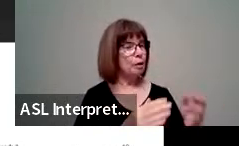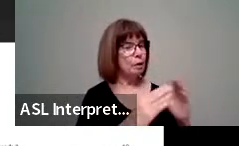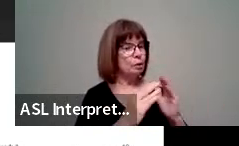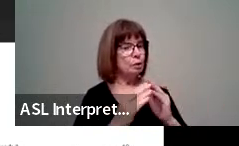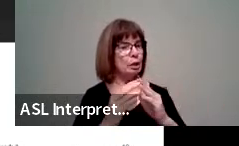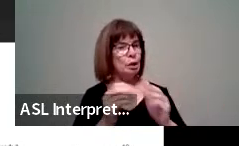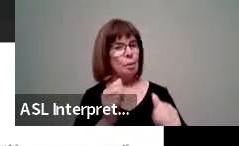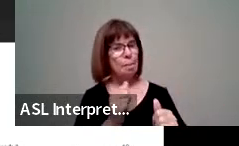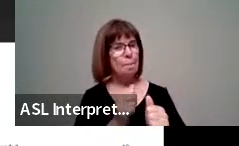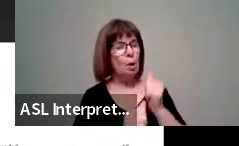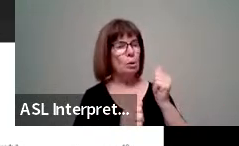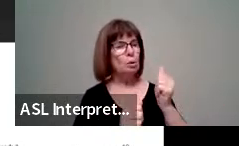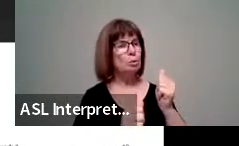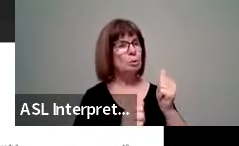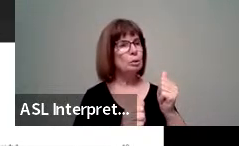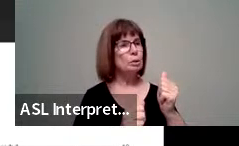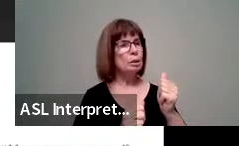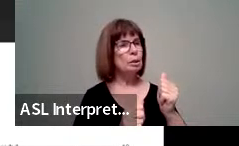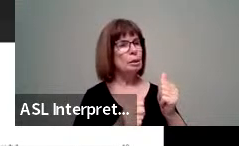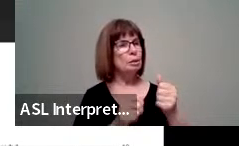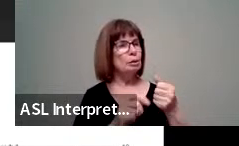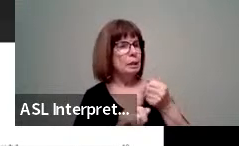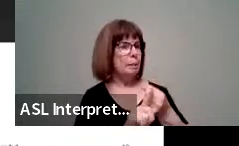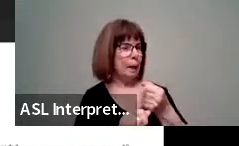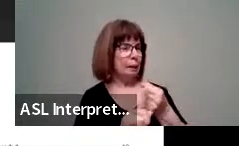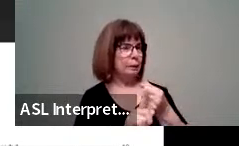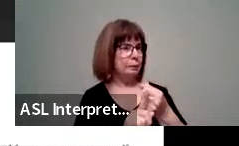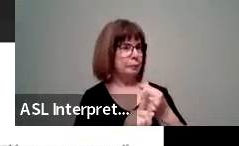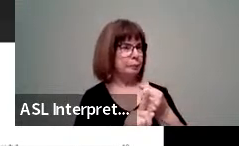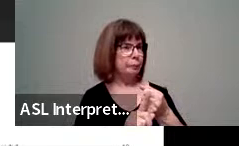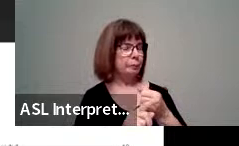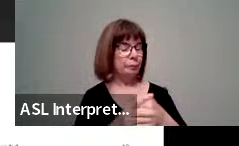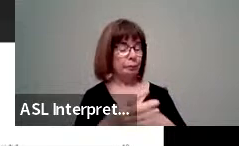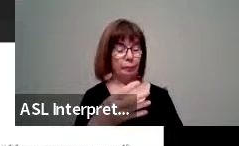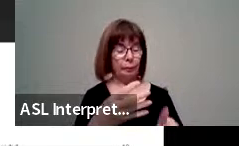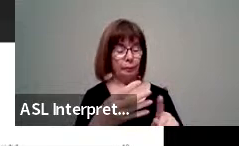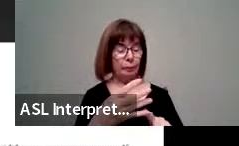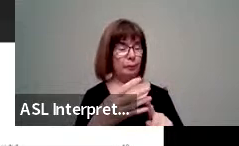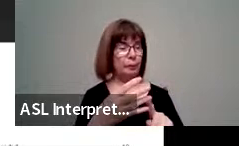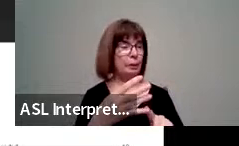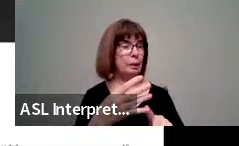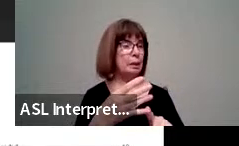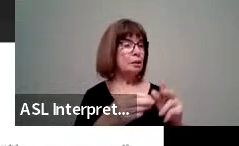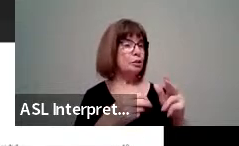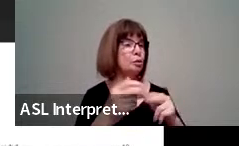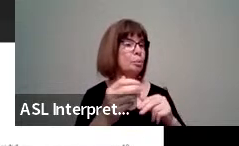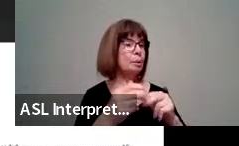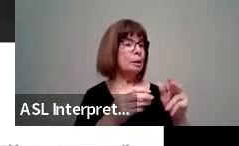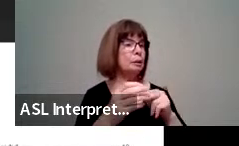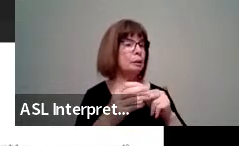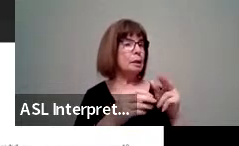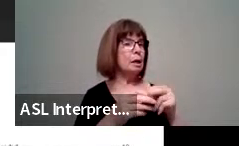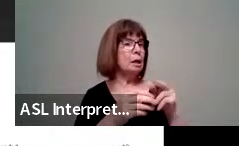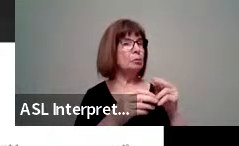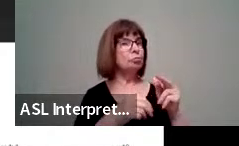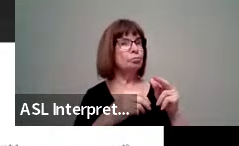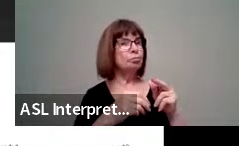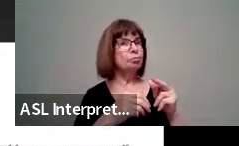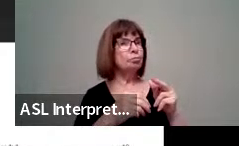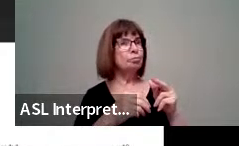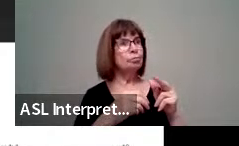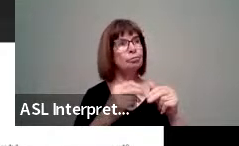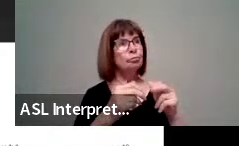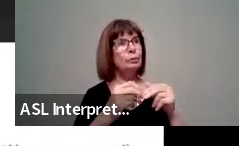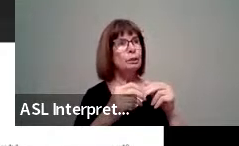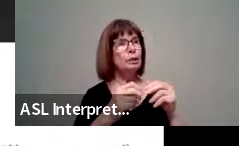that are most disproportionately impacted. And finally is to build our infrastructure. The last goal is really